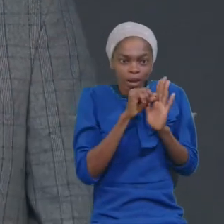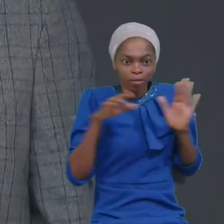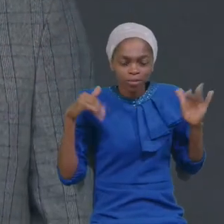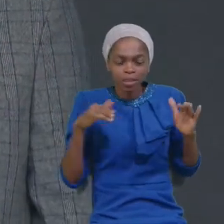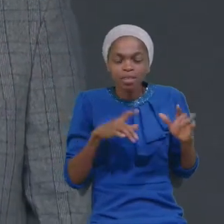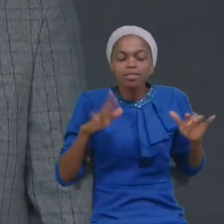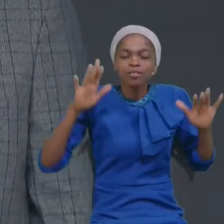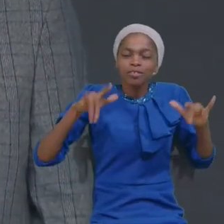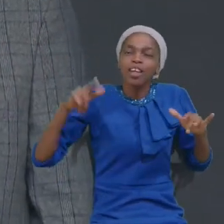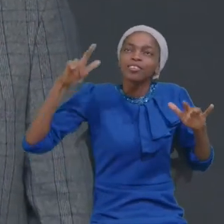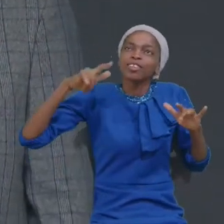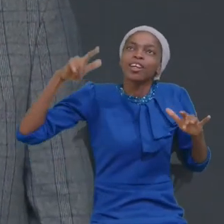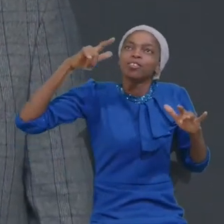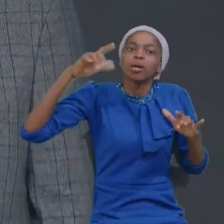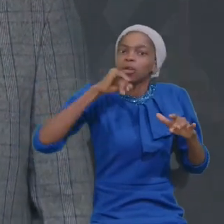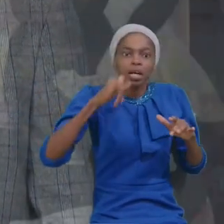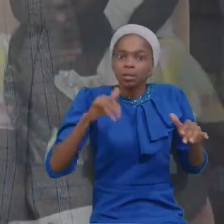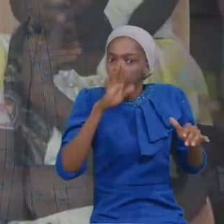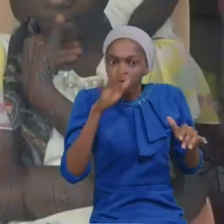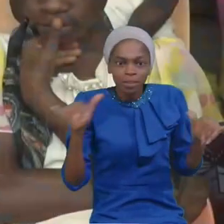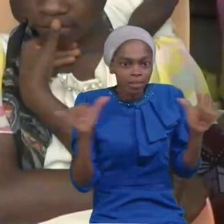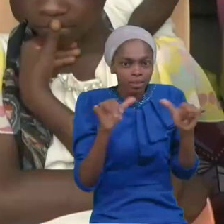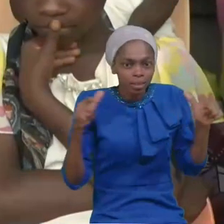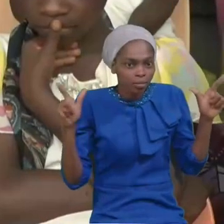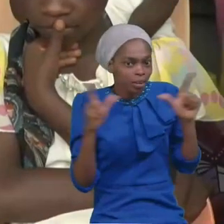like that of the eagle. Up.